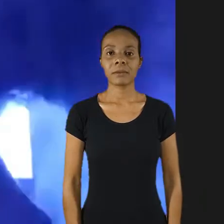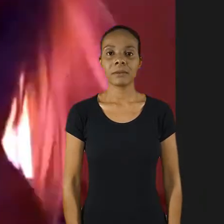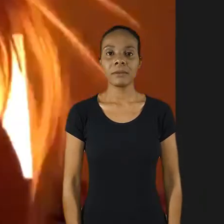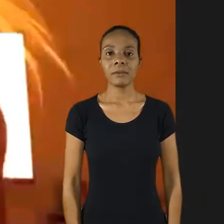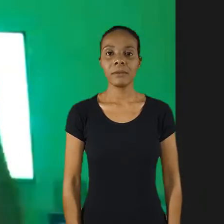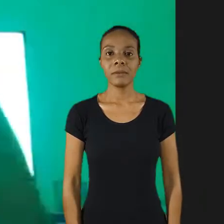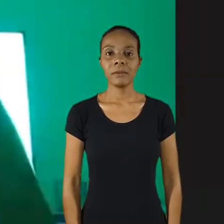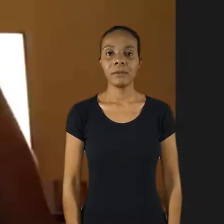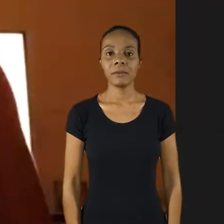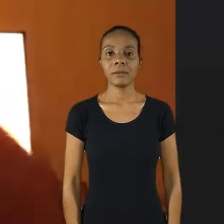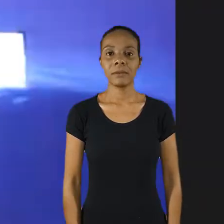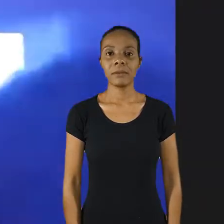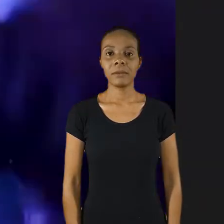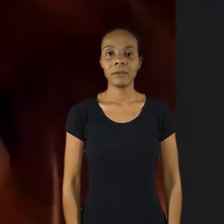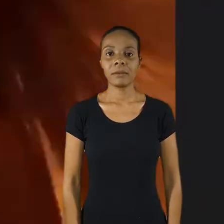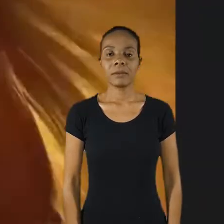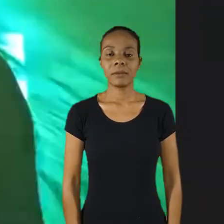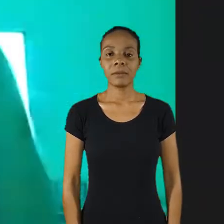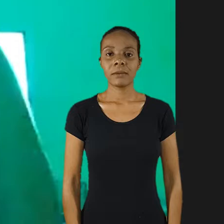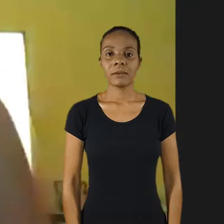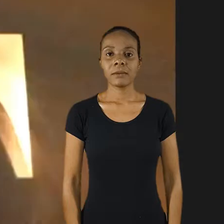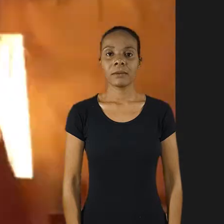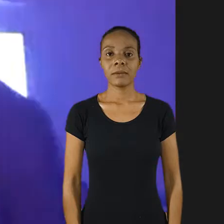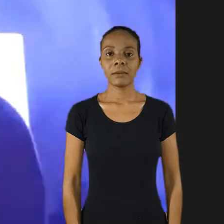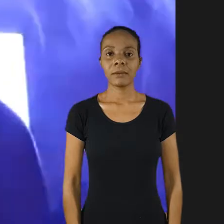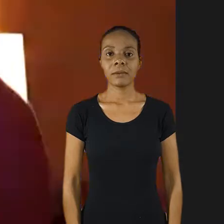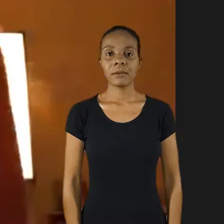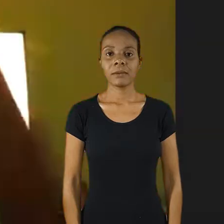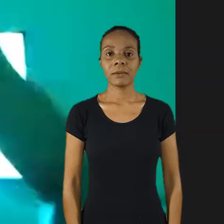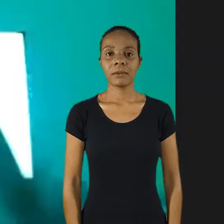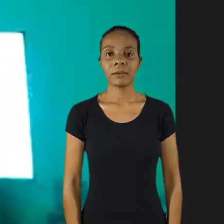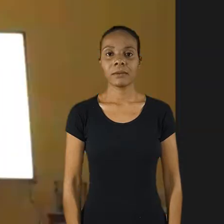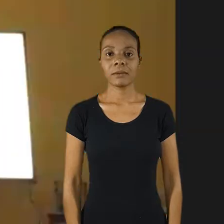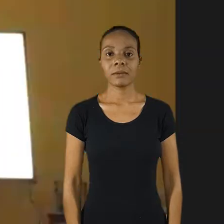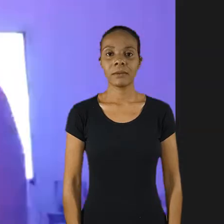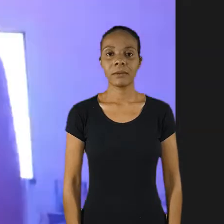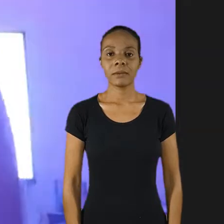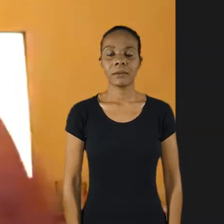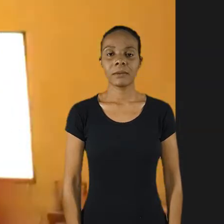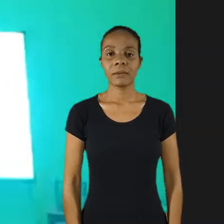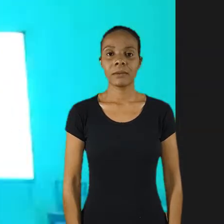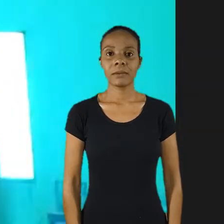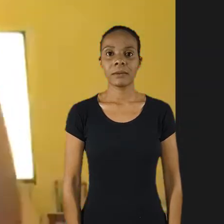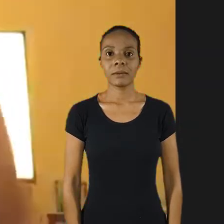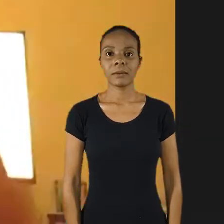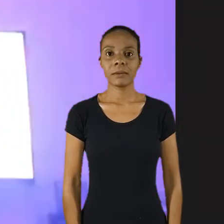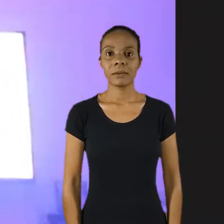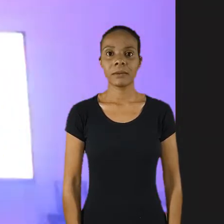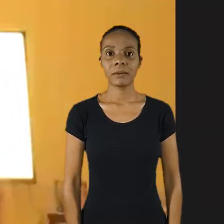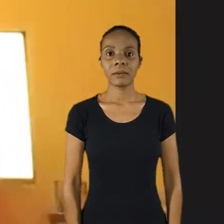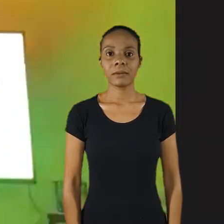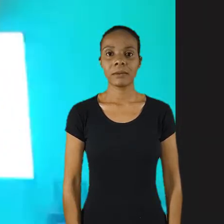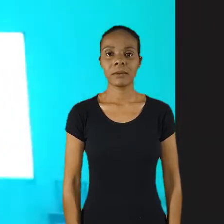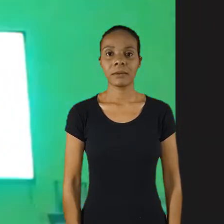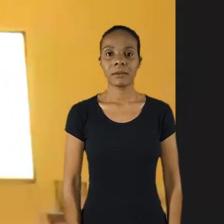gonna sleep tonight. Oh, baby, no, no, no, no, you and I. We ain't gonna sleep